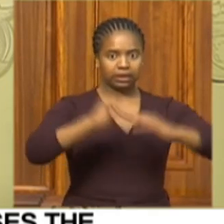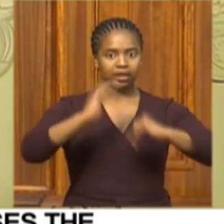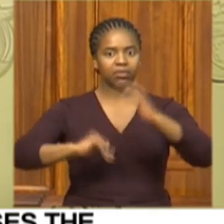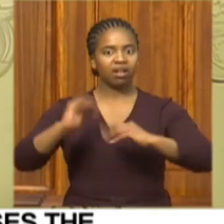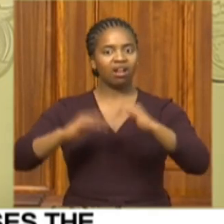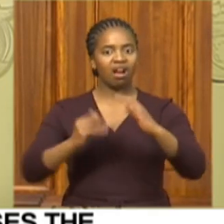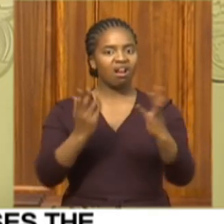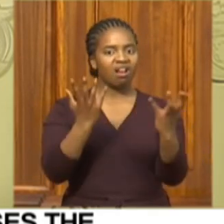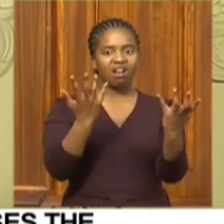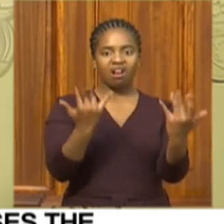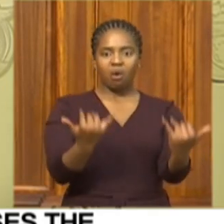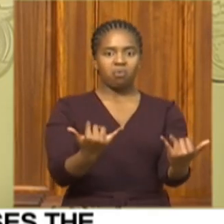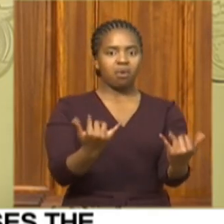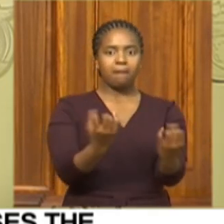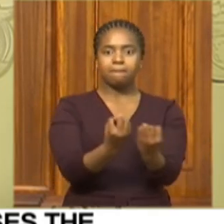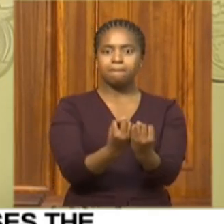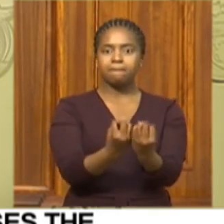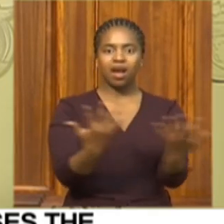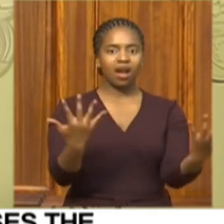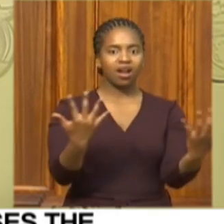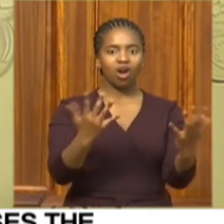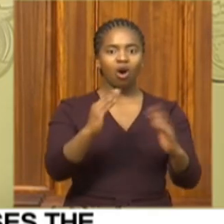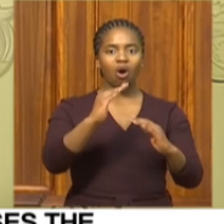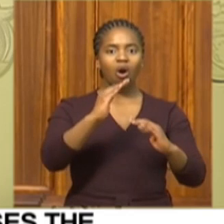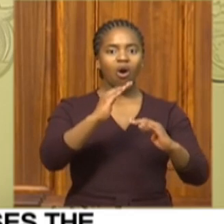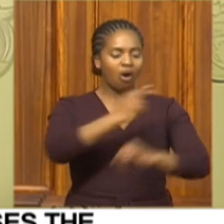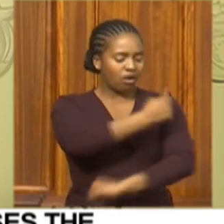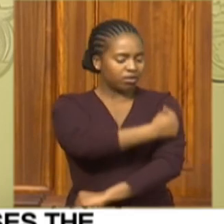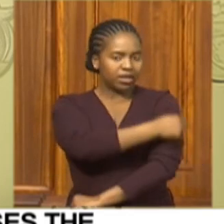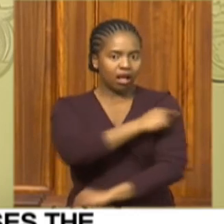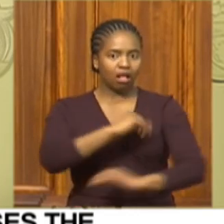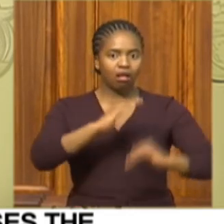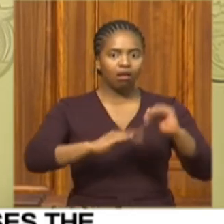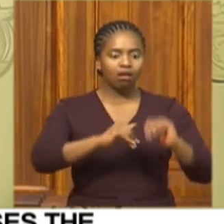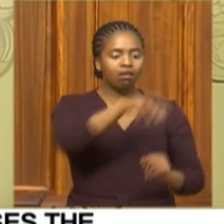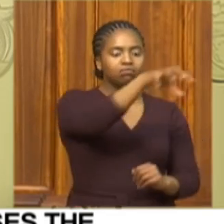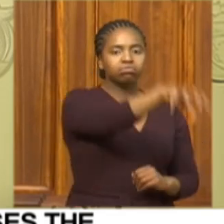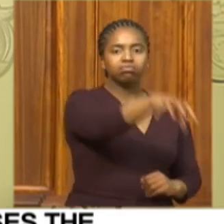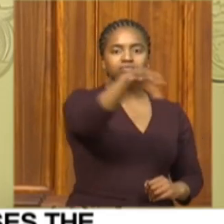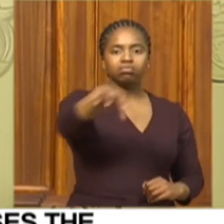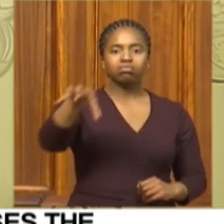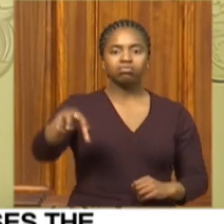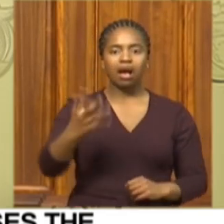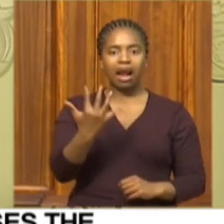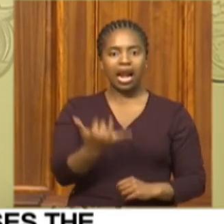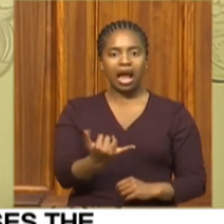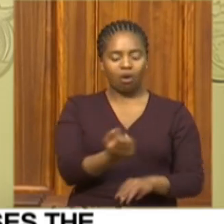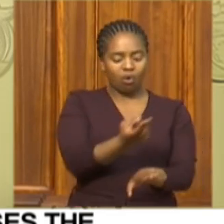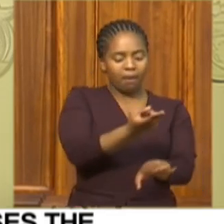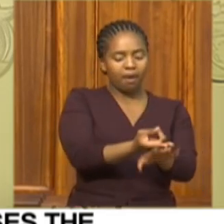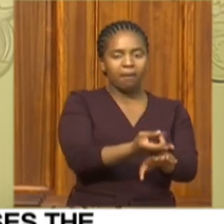Now, many of those field hospitals now have empty bed space.